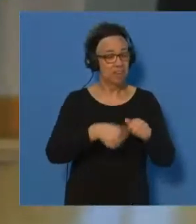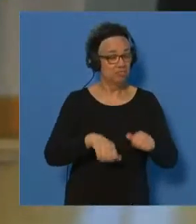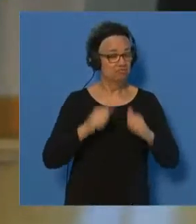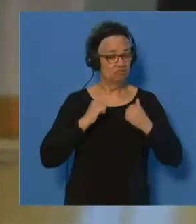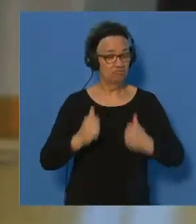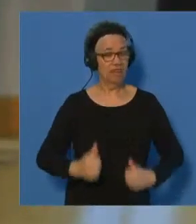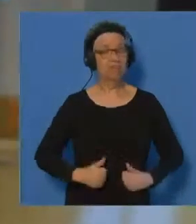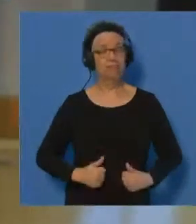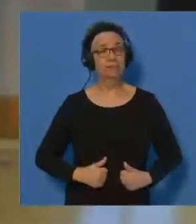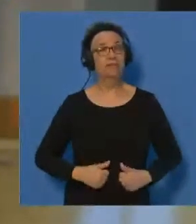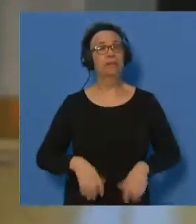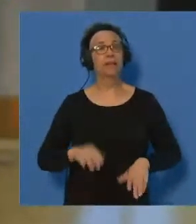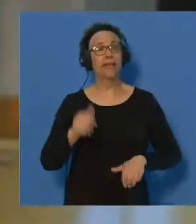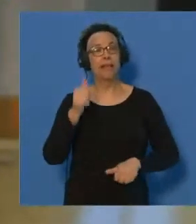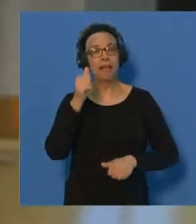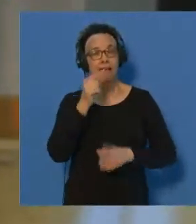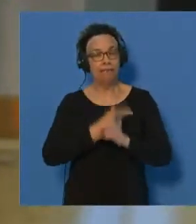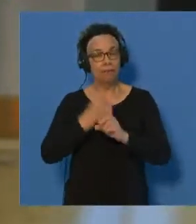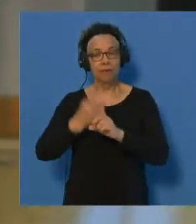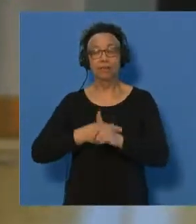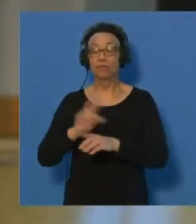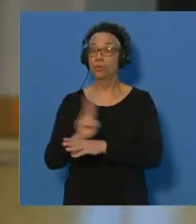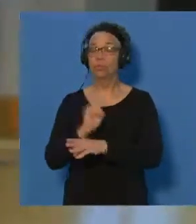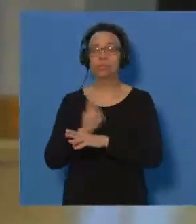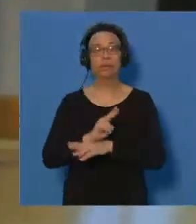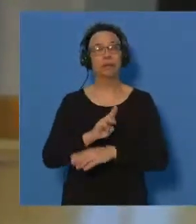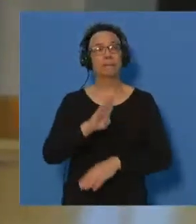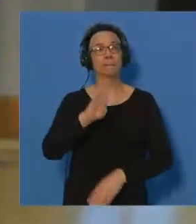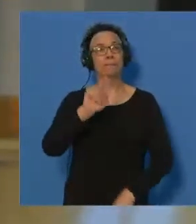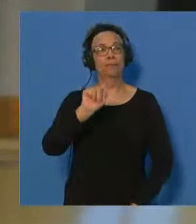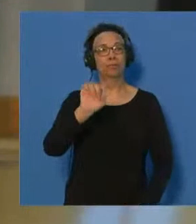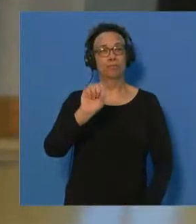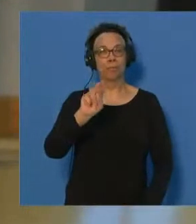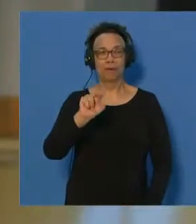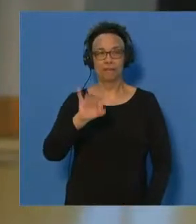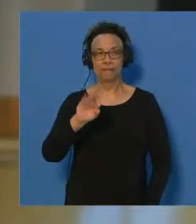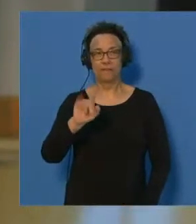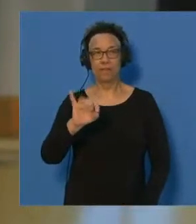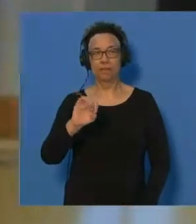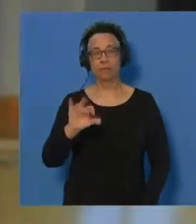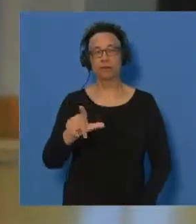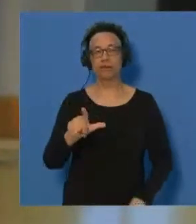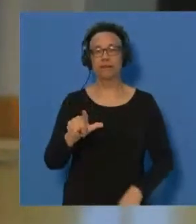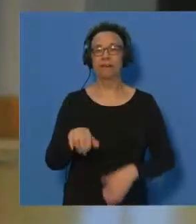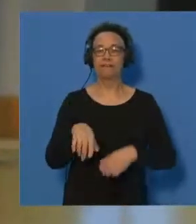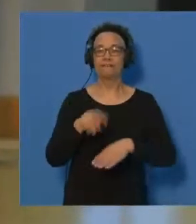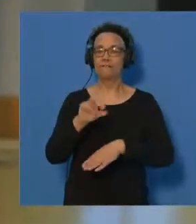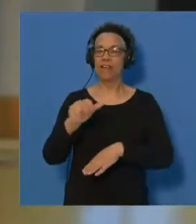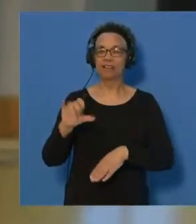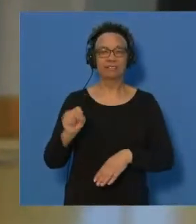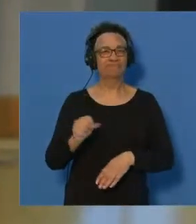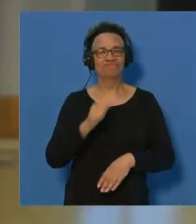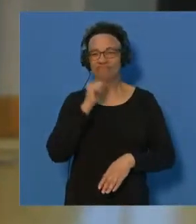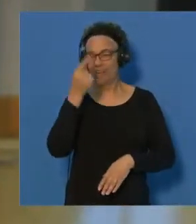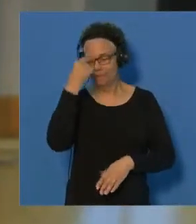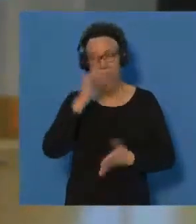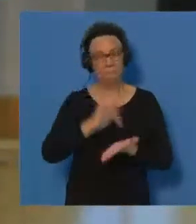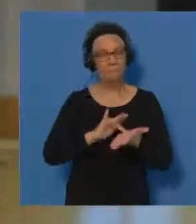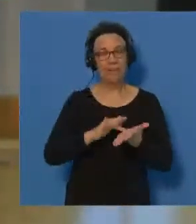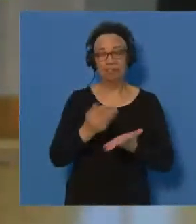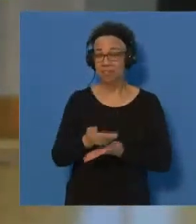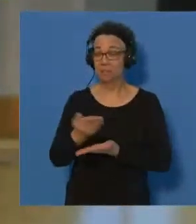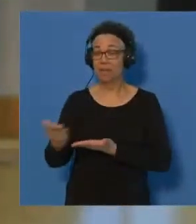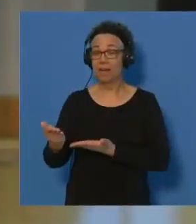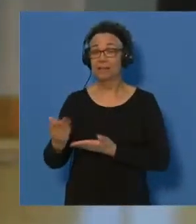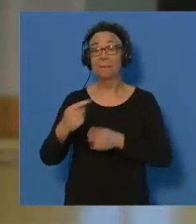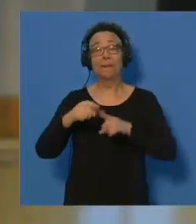Vallis. These funds will not and are not intended to cover the full cost of food and non-medical supplies. They are in addition